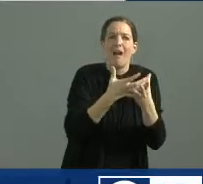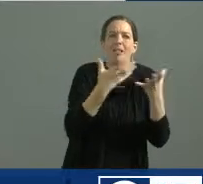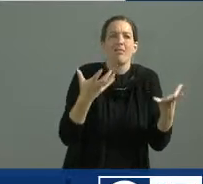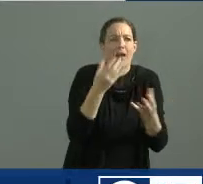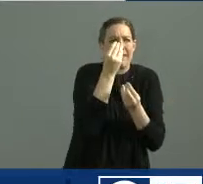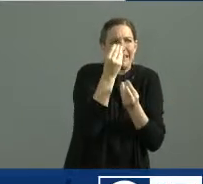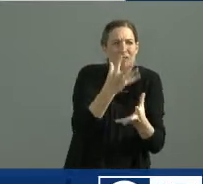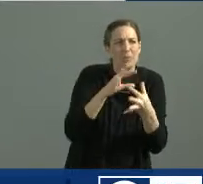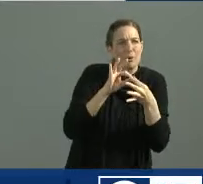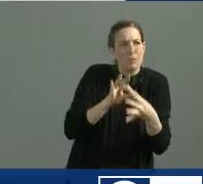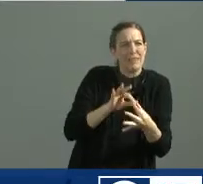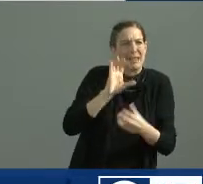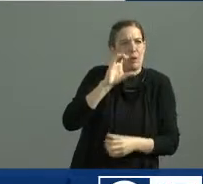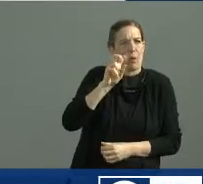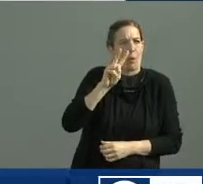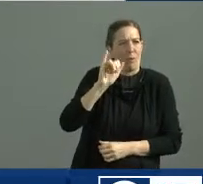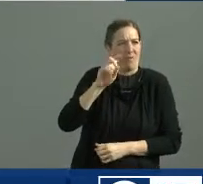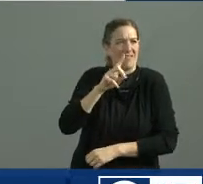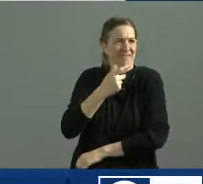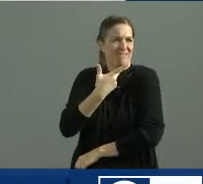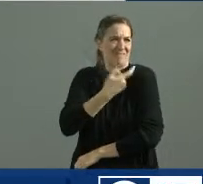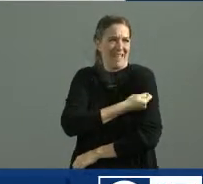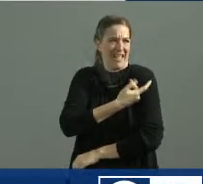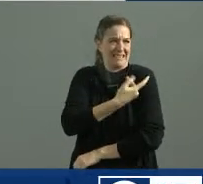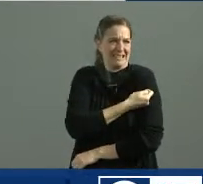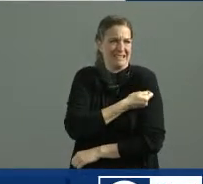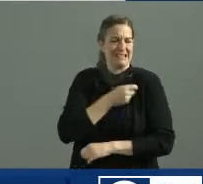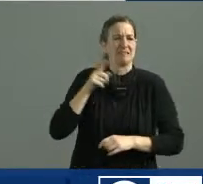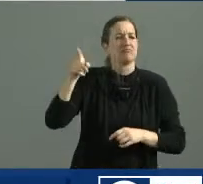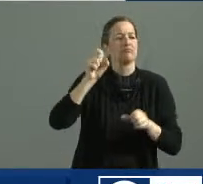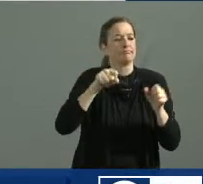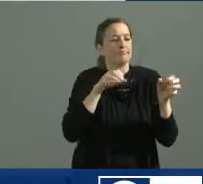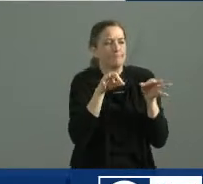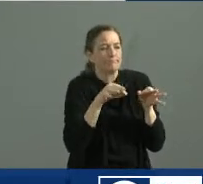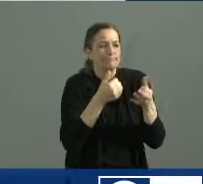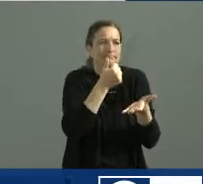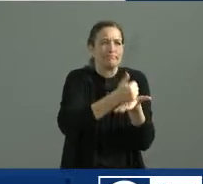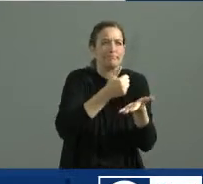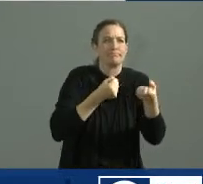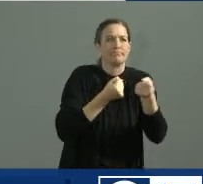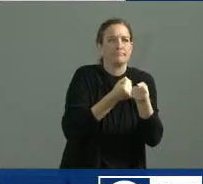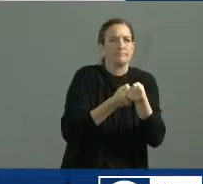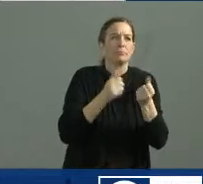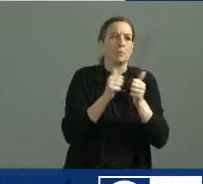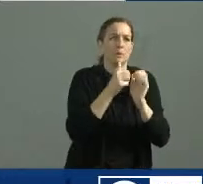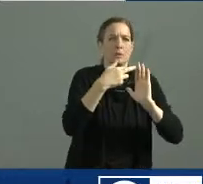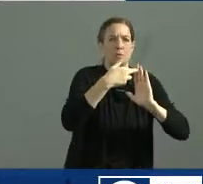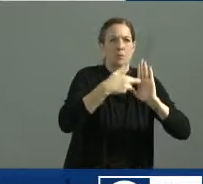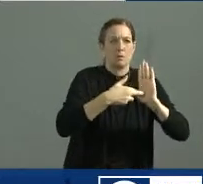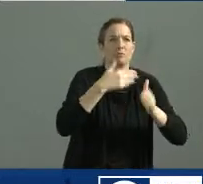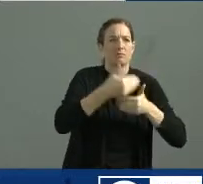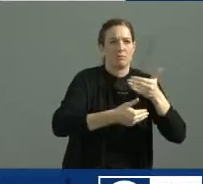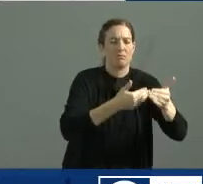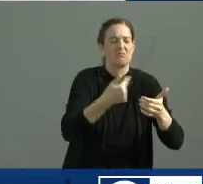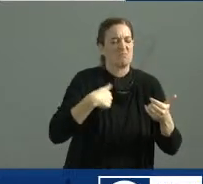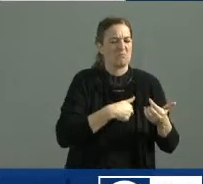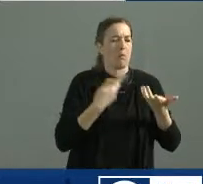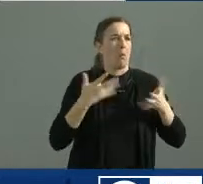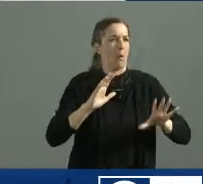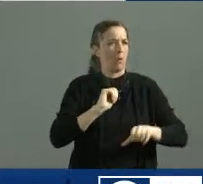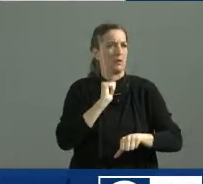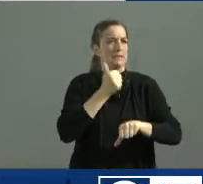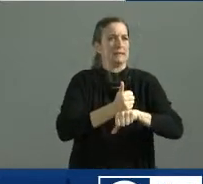information on COVID vaccine. They will be able to help assist with the registration. We have a process in place where if someone wants to